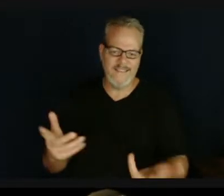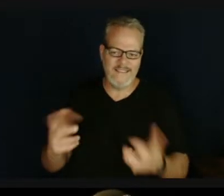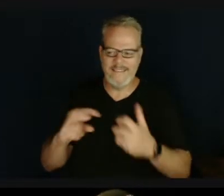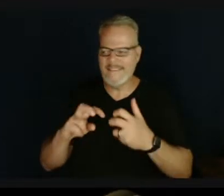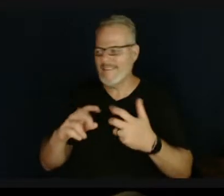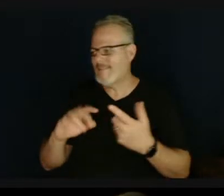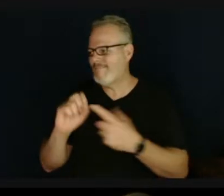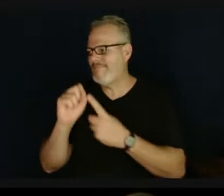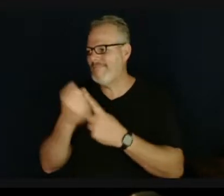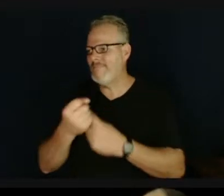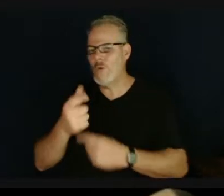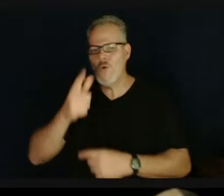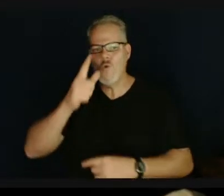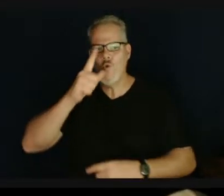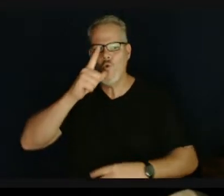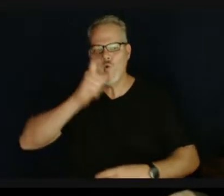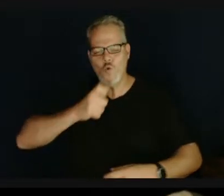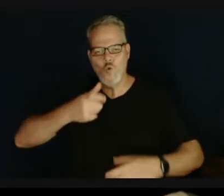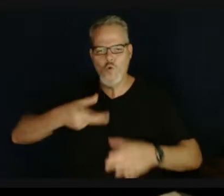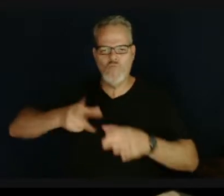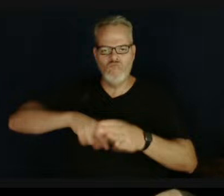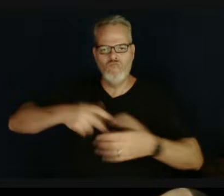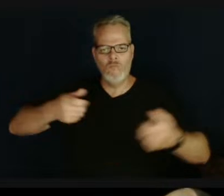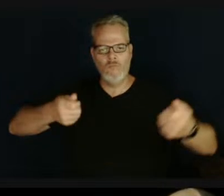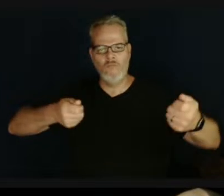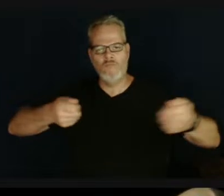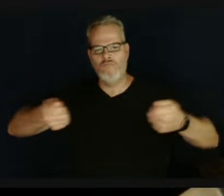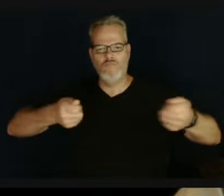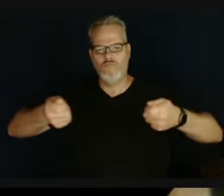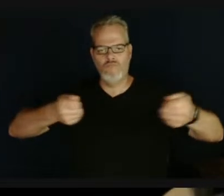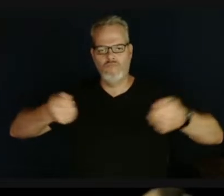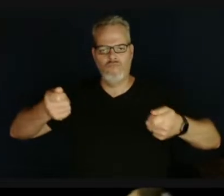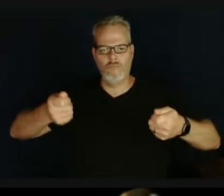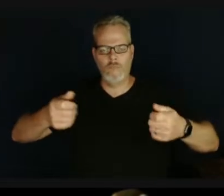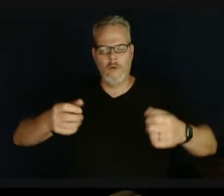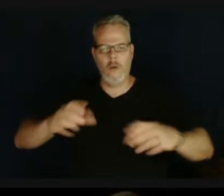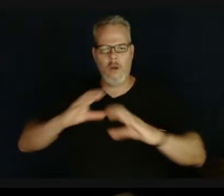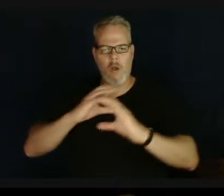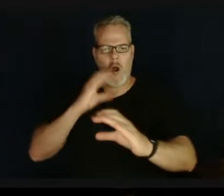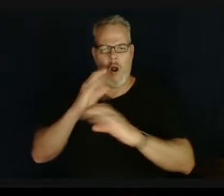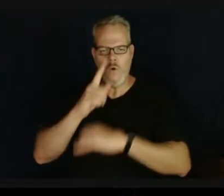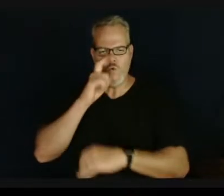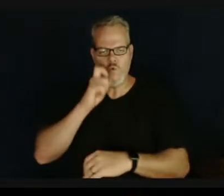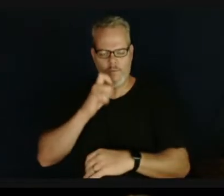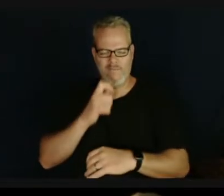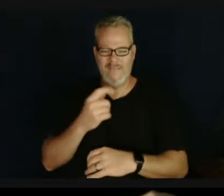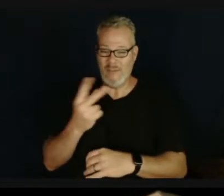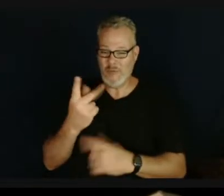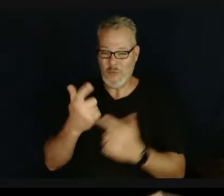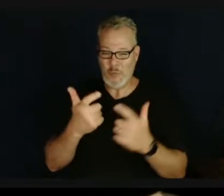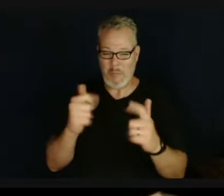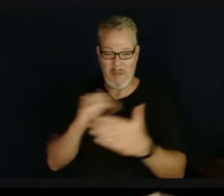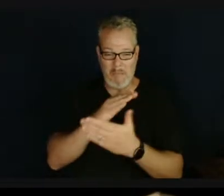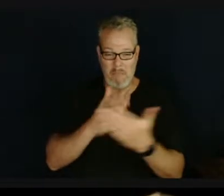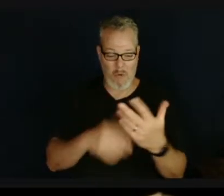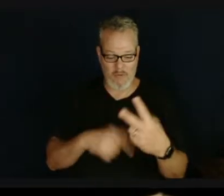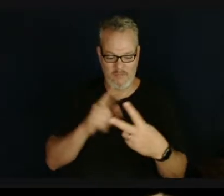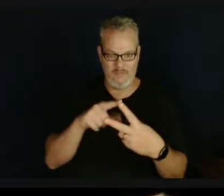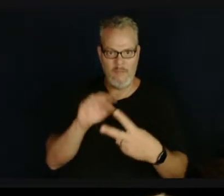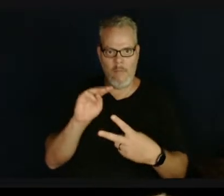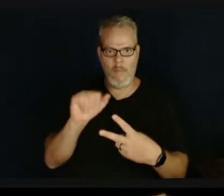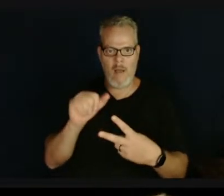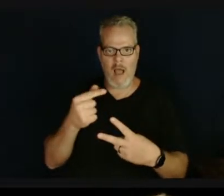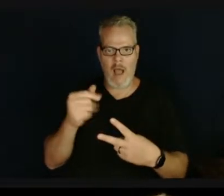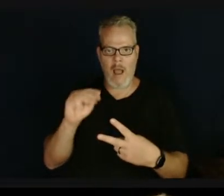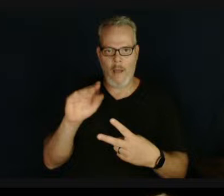as it was once put in the USGS paper, right? The two big factors are magma coming in, the volcano swelling and